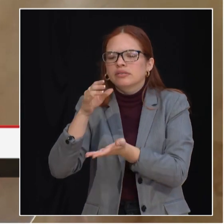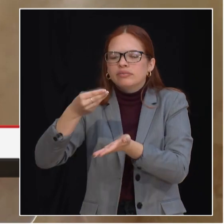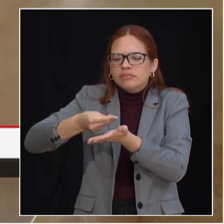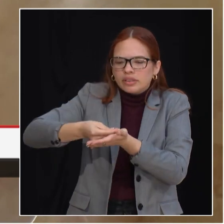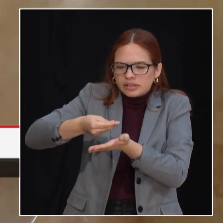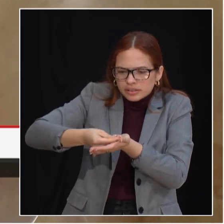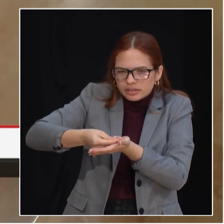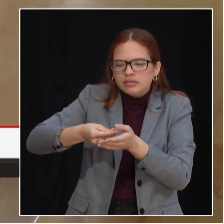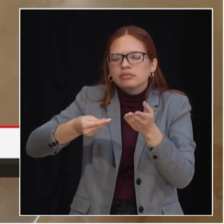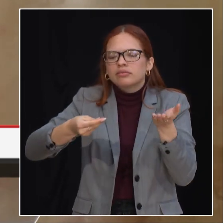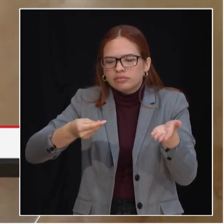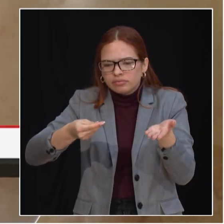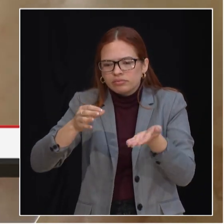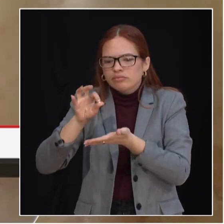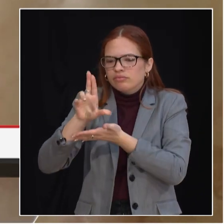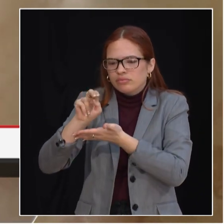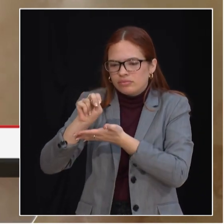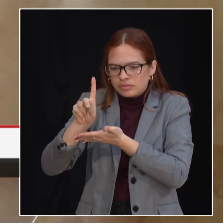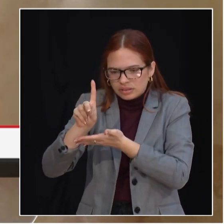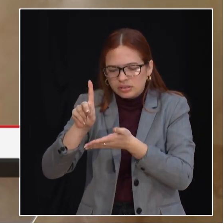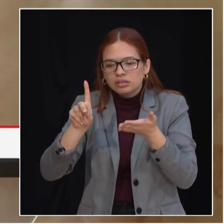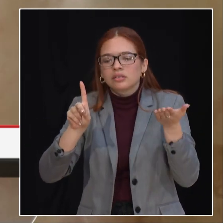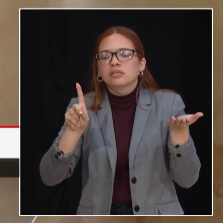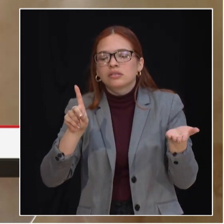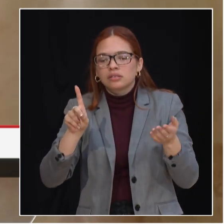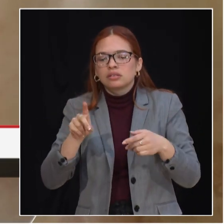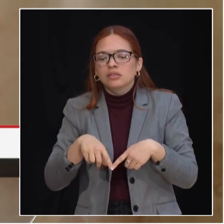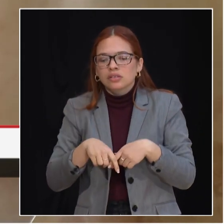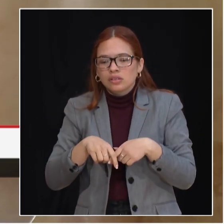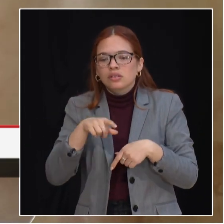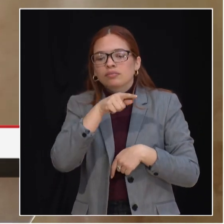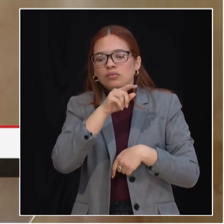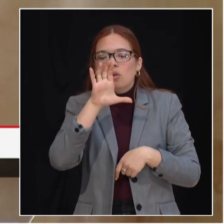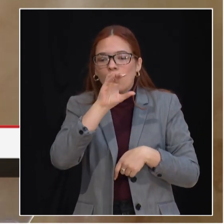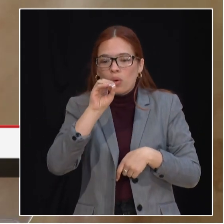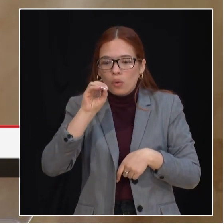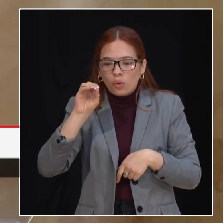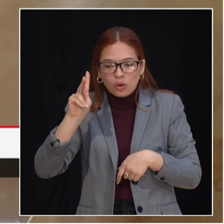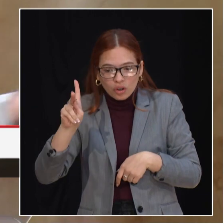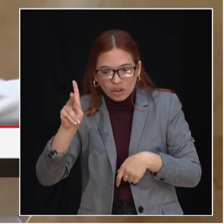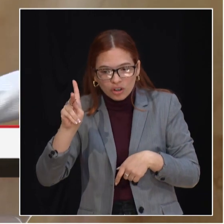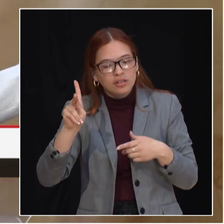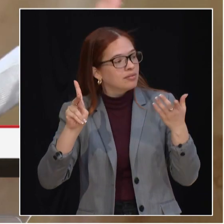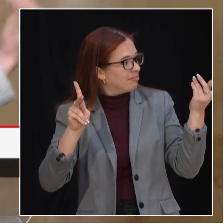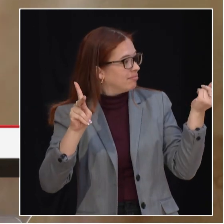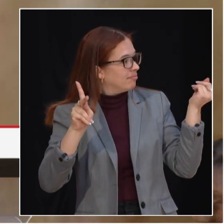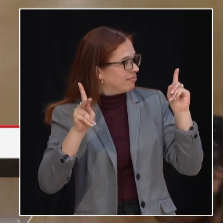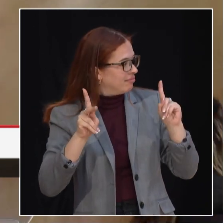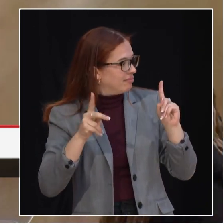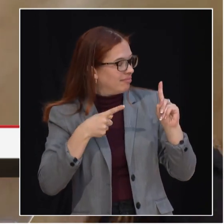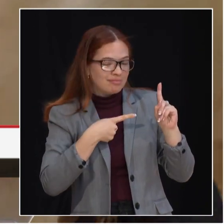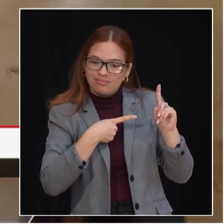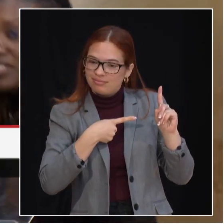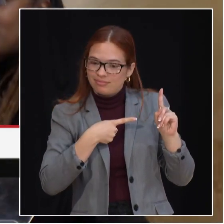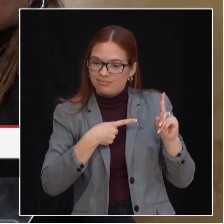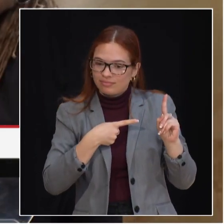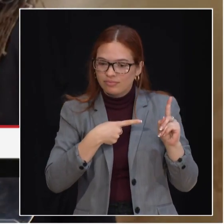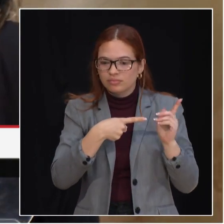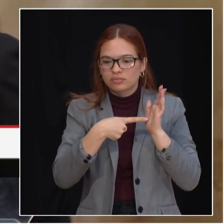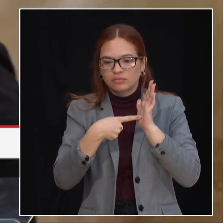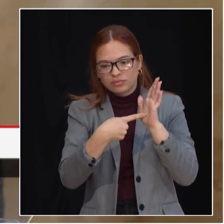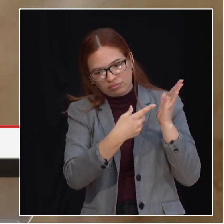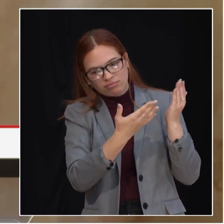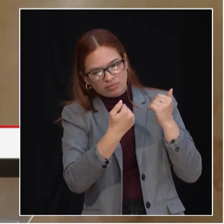on up. All right. And please join us, our